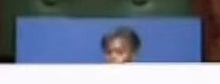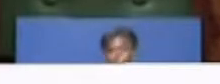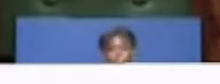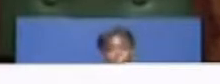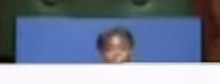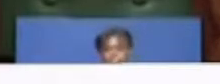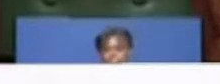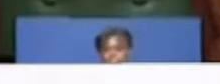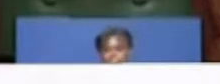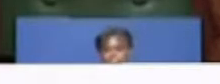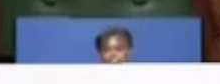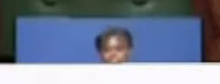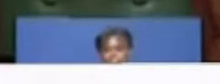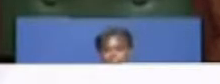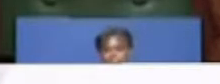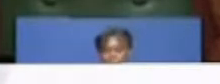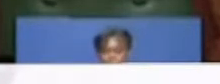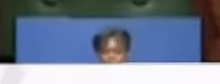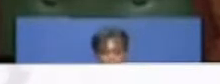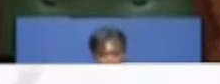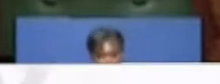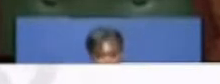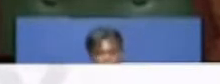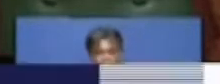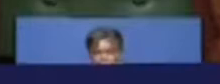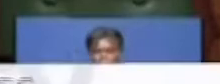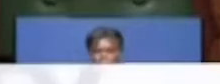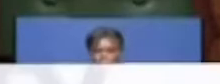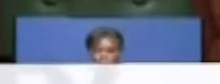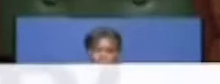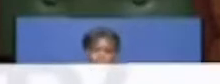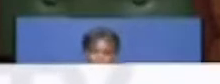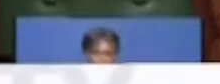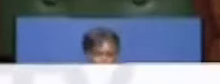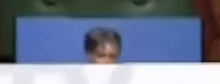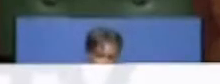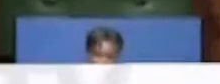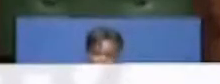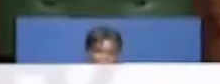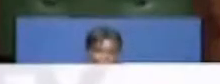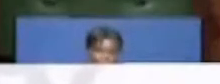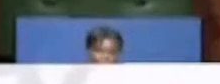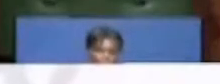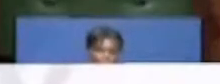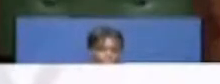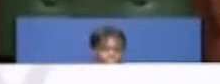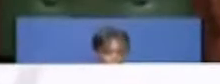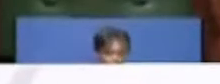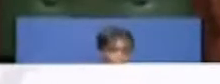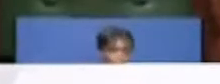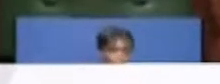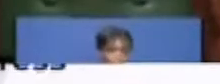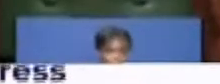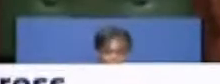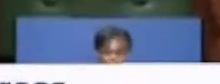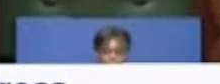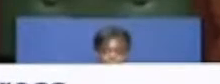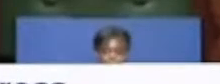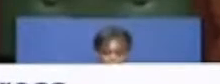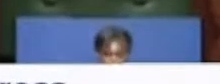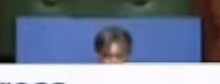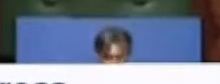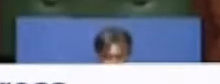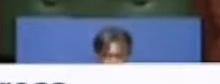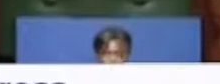not resolve itself simply by being ignored. The need for political stabilization